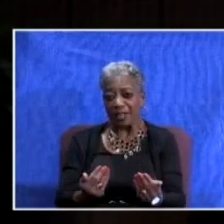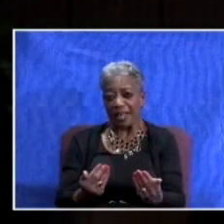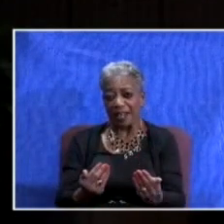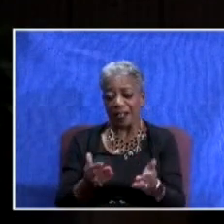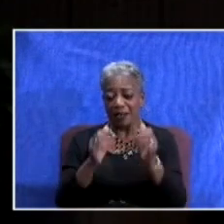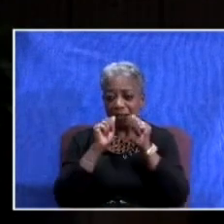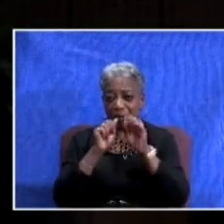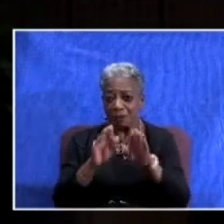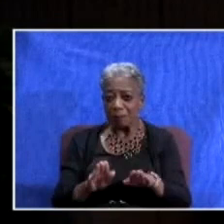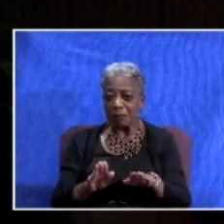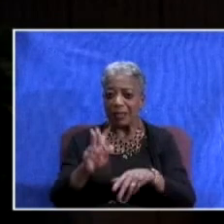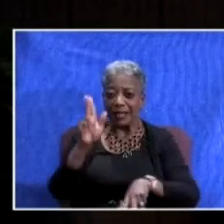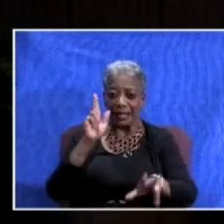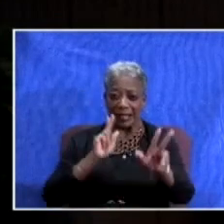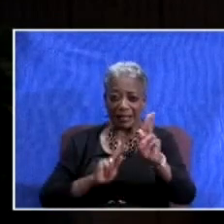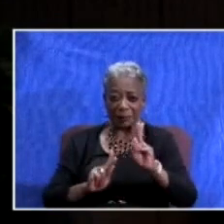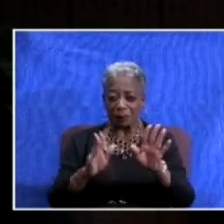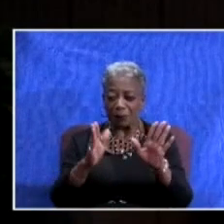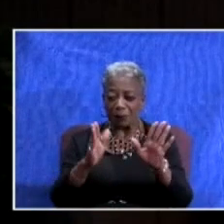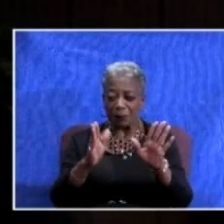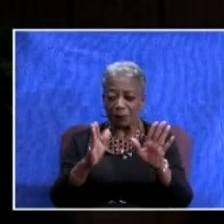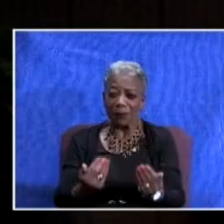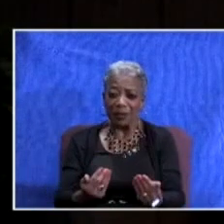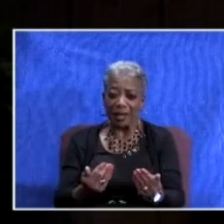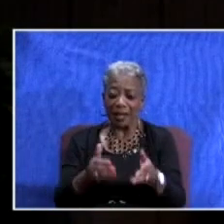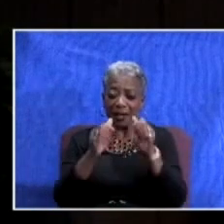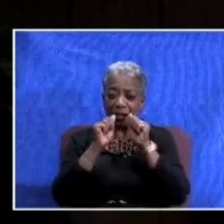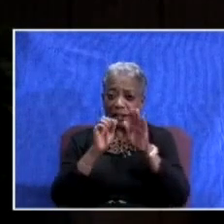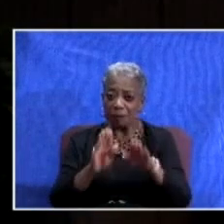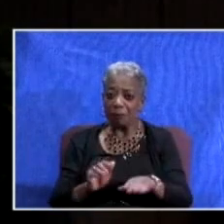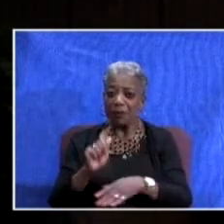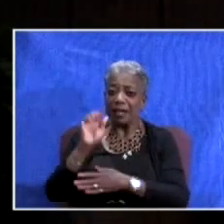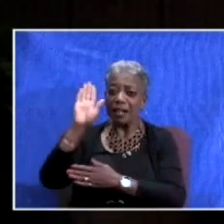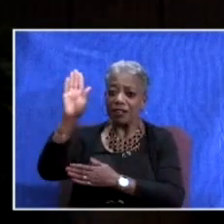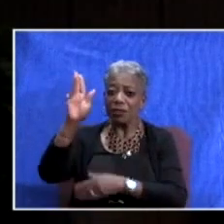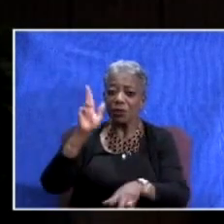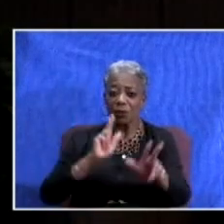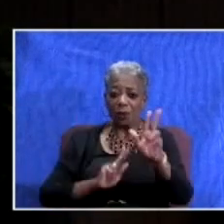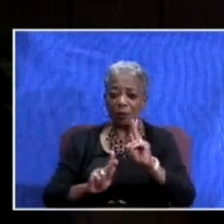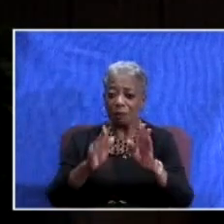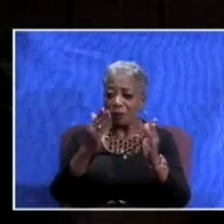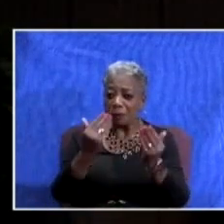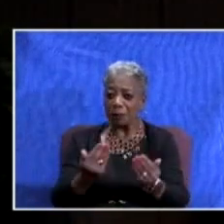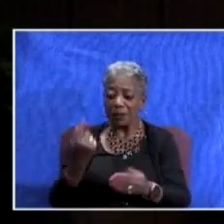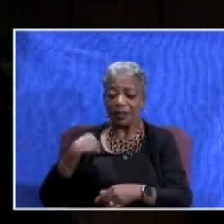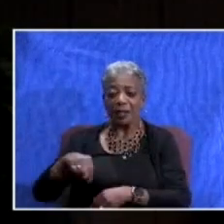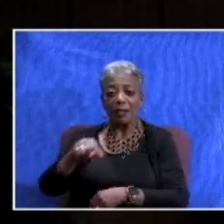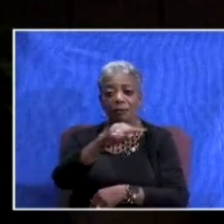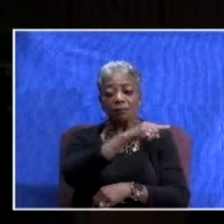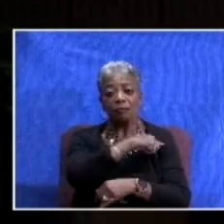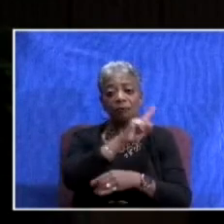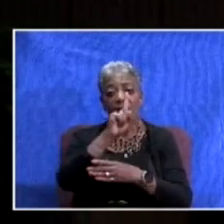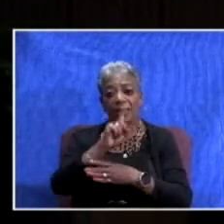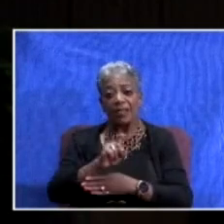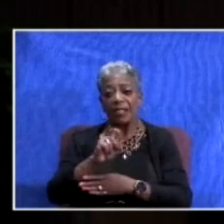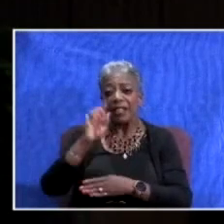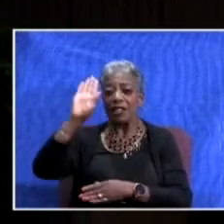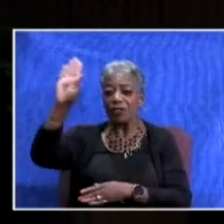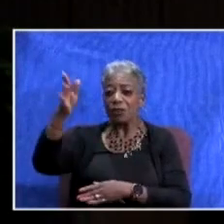now. Bless your people. We need your blessings. We need your favor.